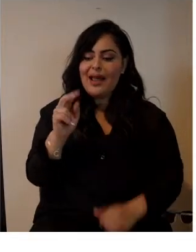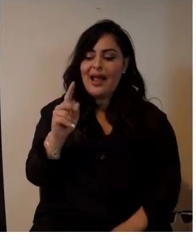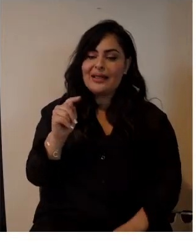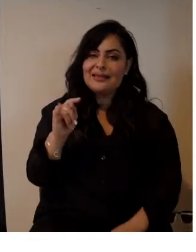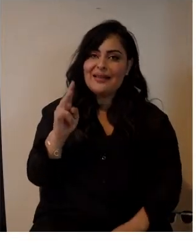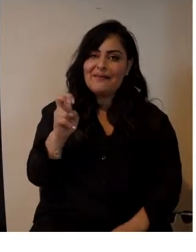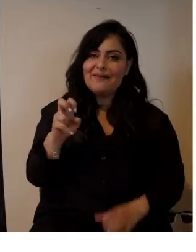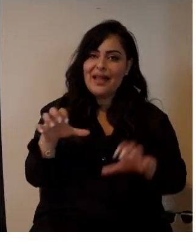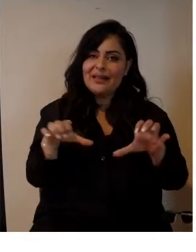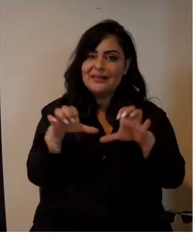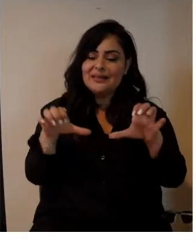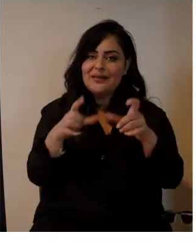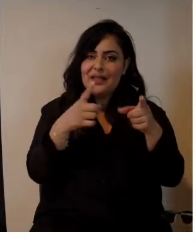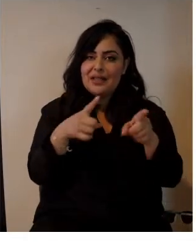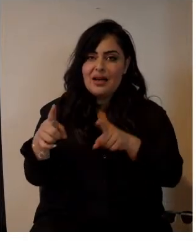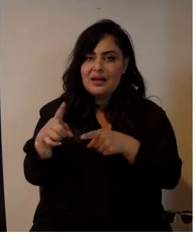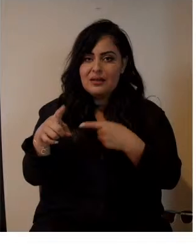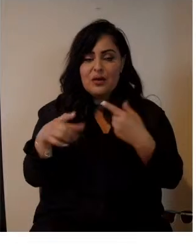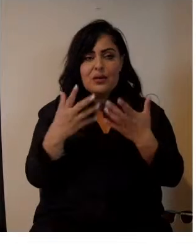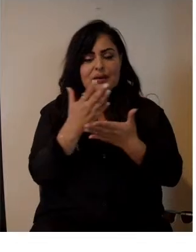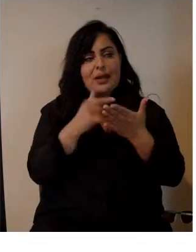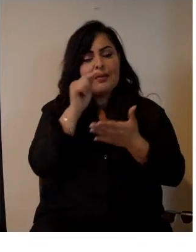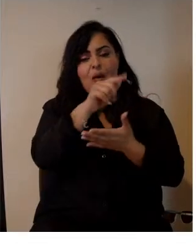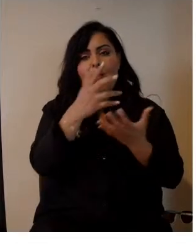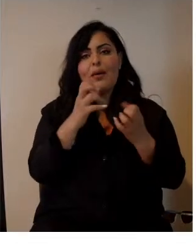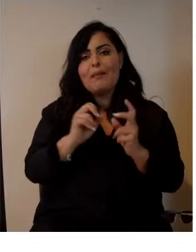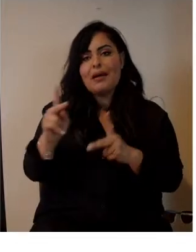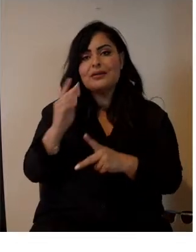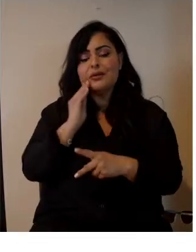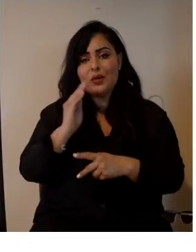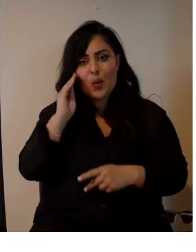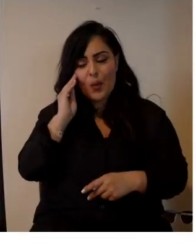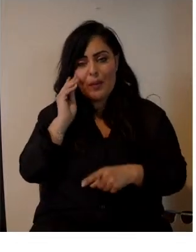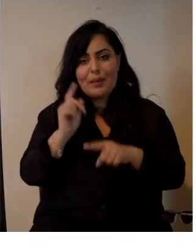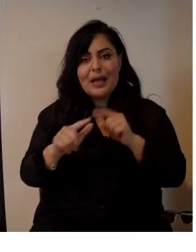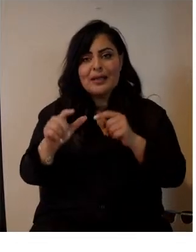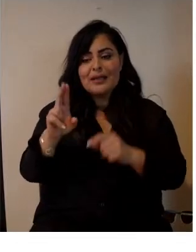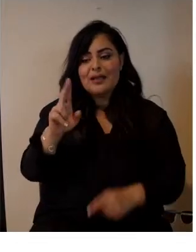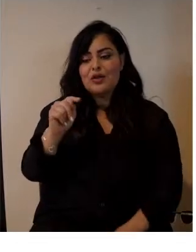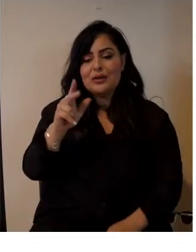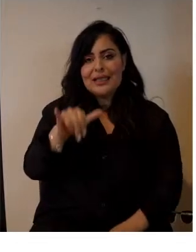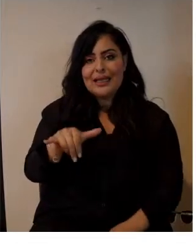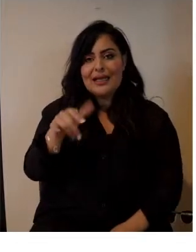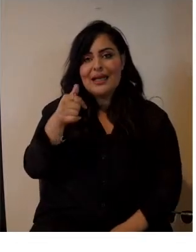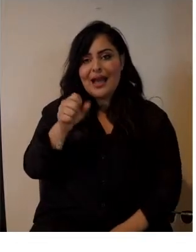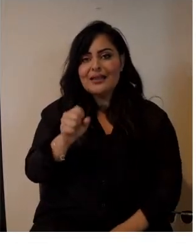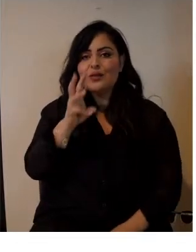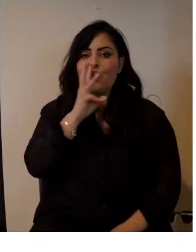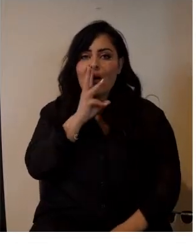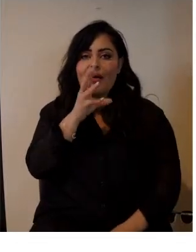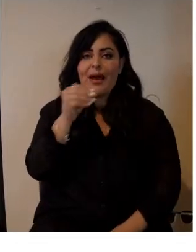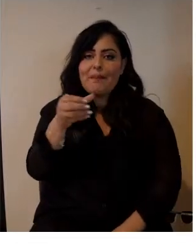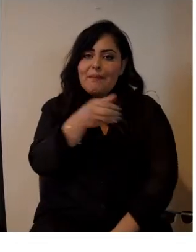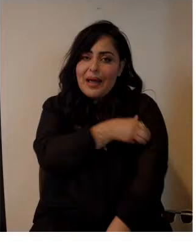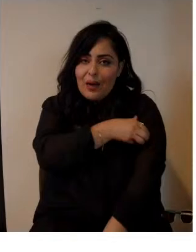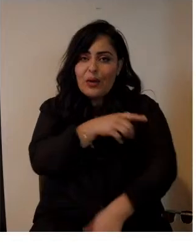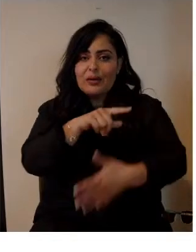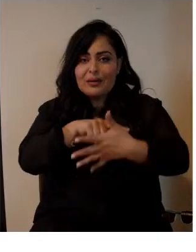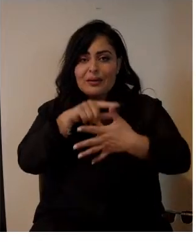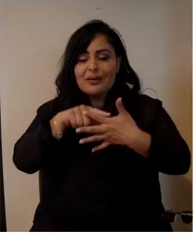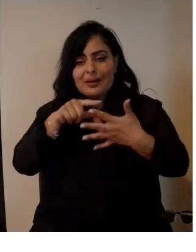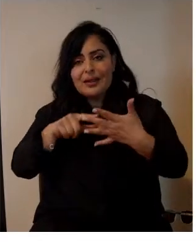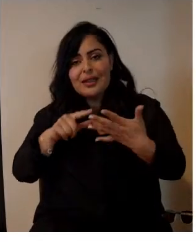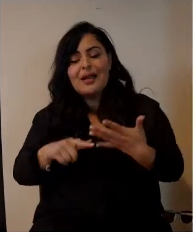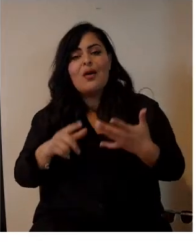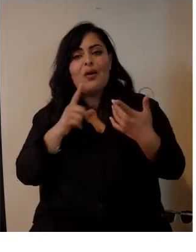lot of people are hungry to get back to their homes, and in fact, LA County Public Works, along with the utility companies, gas, water, and power, have today